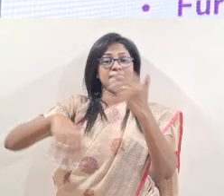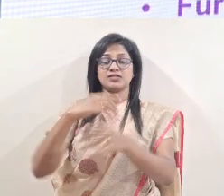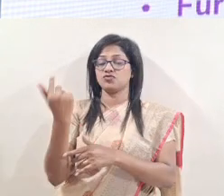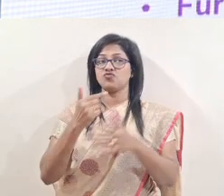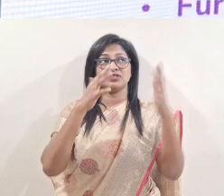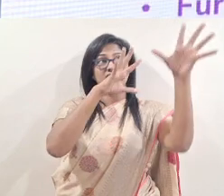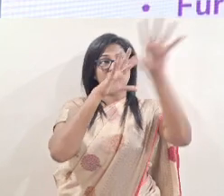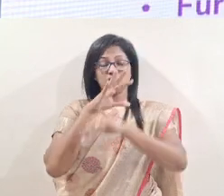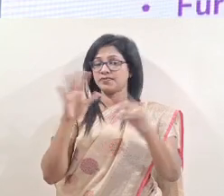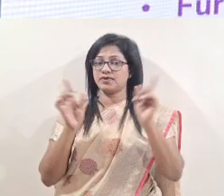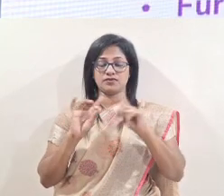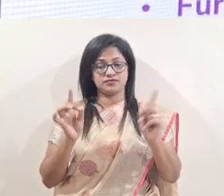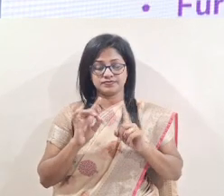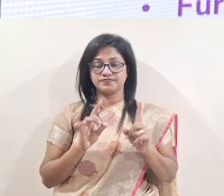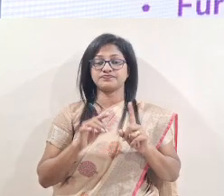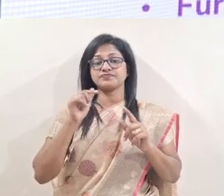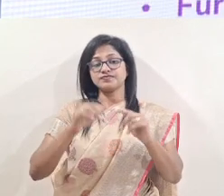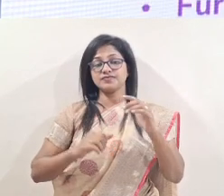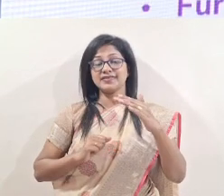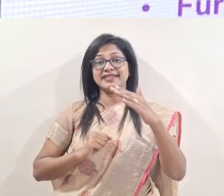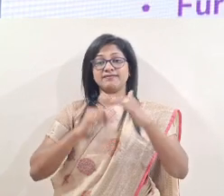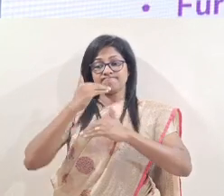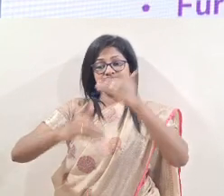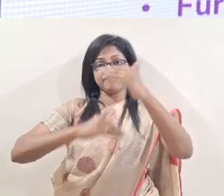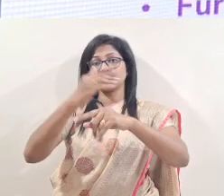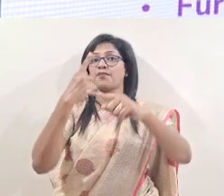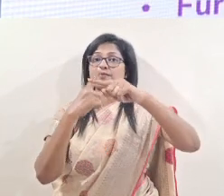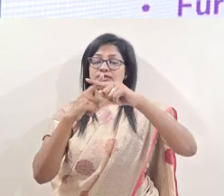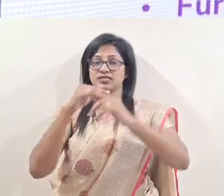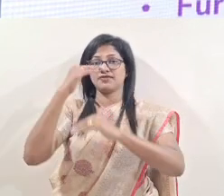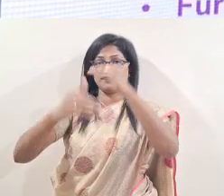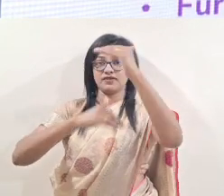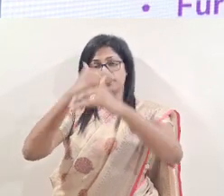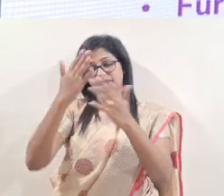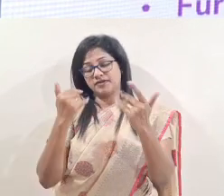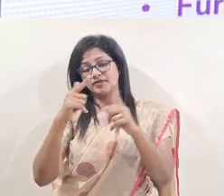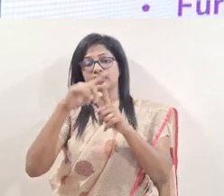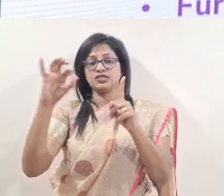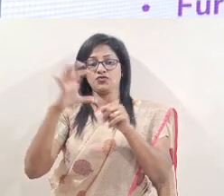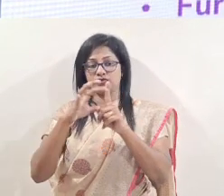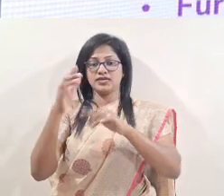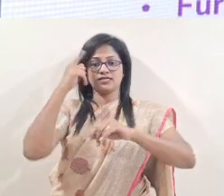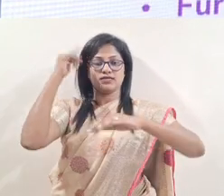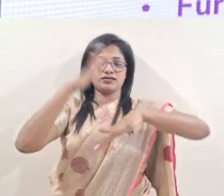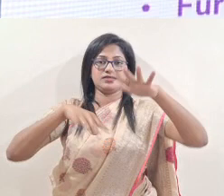it would reach to a positive development considering TOD as a strategy.